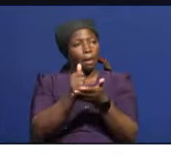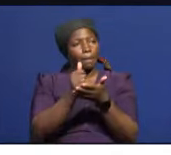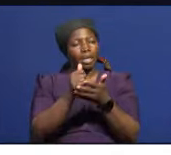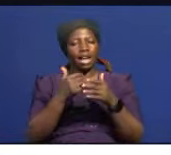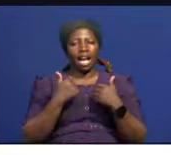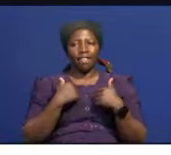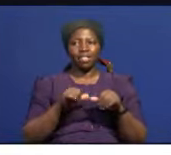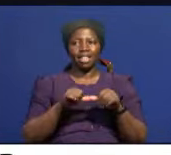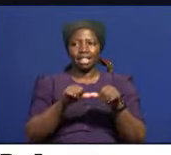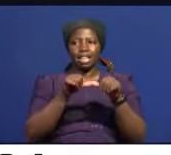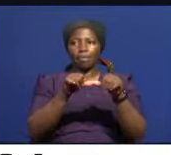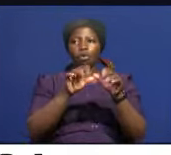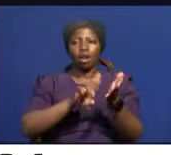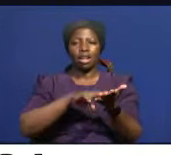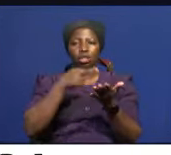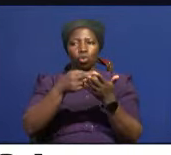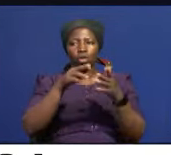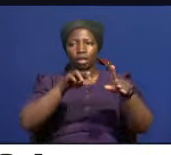resource management.